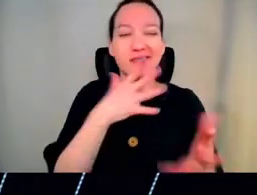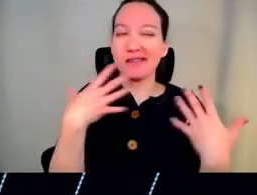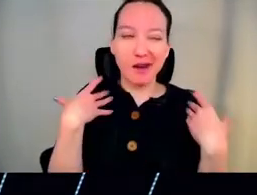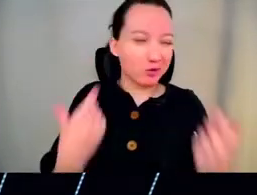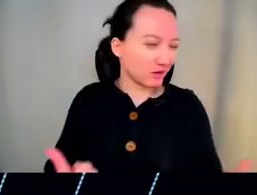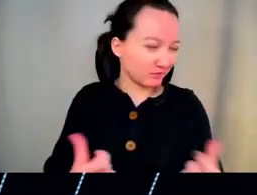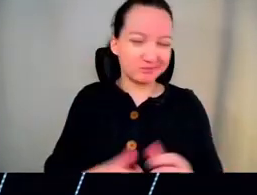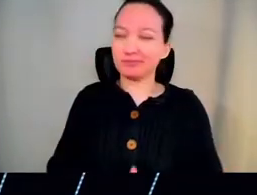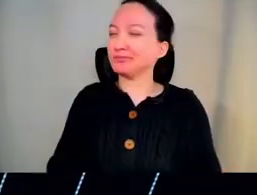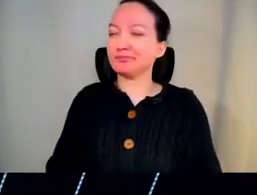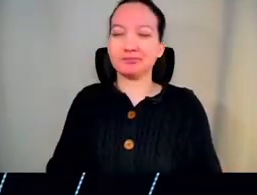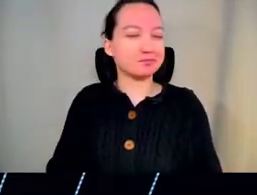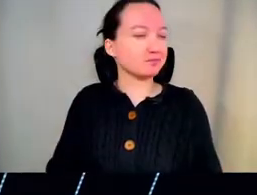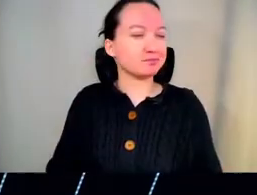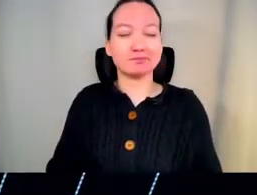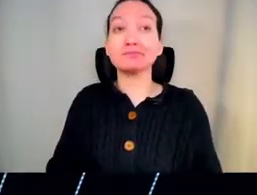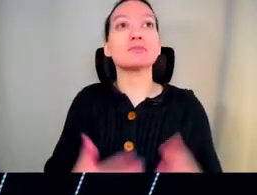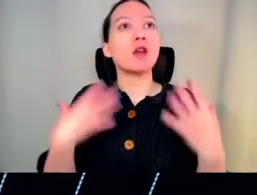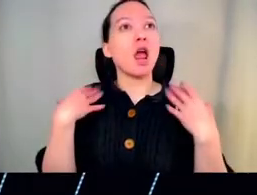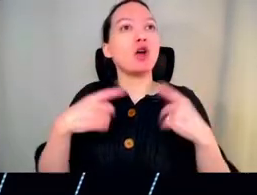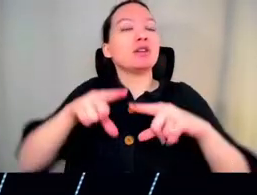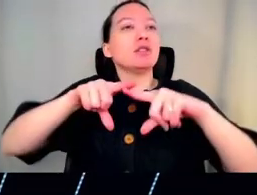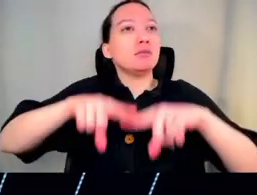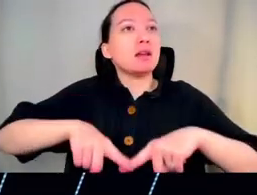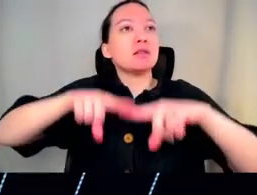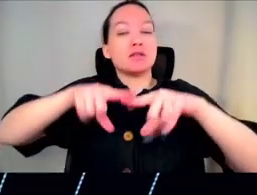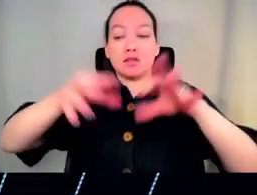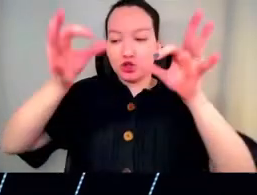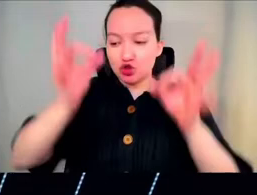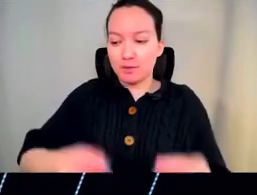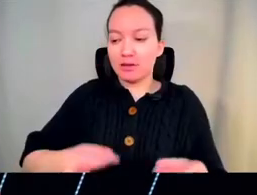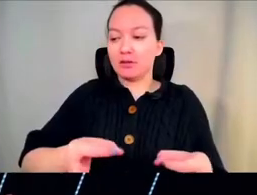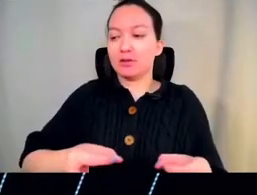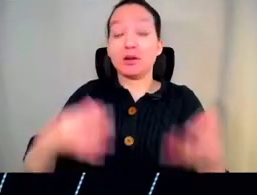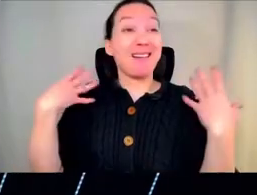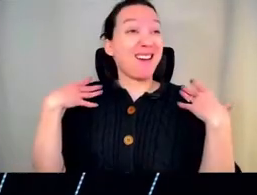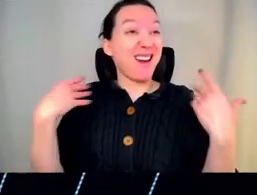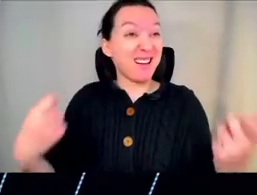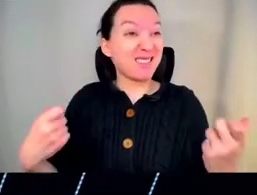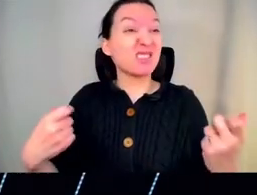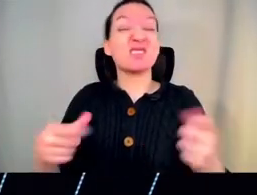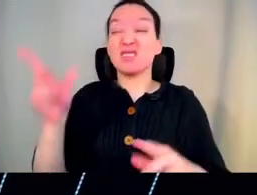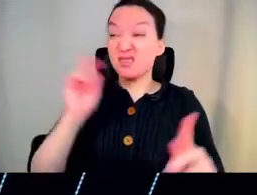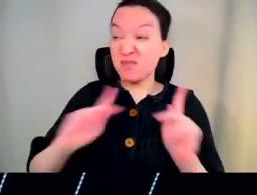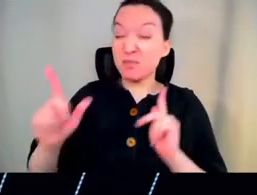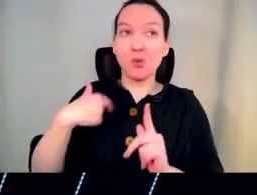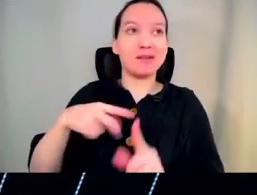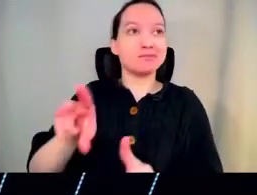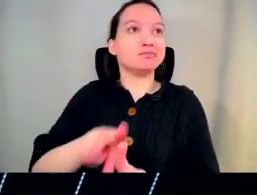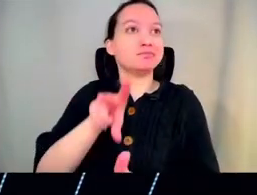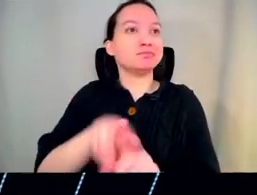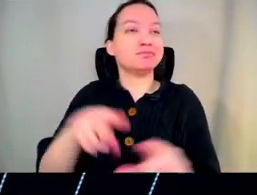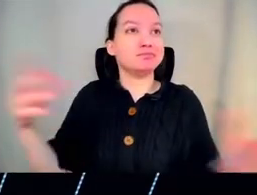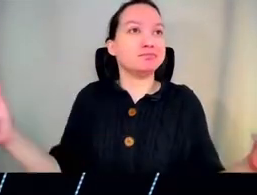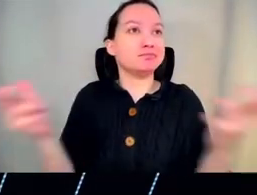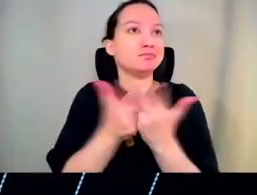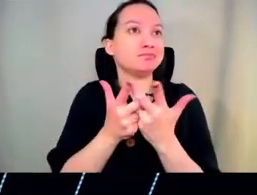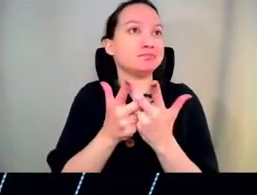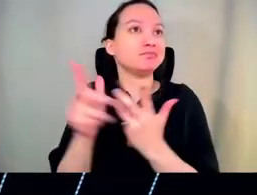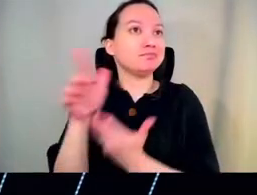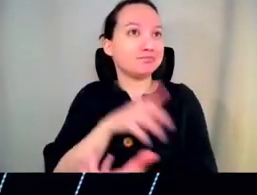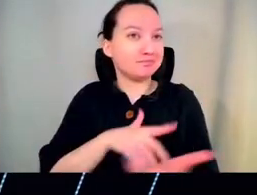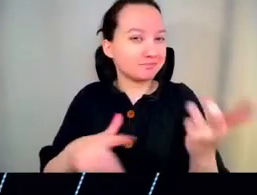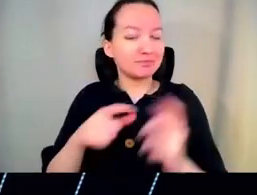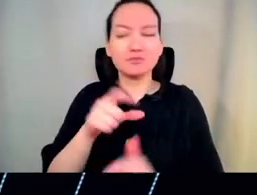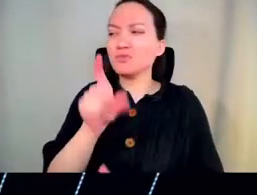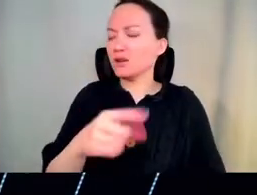us. Our health is dependent on and determined by the health of the people that we're plugged into. So we need to be